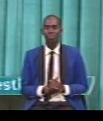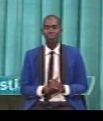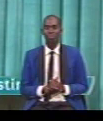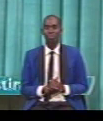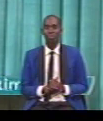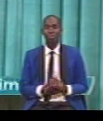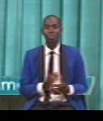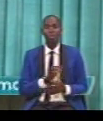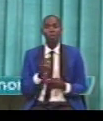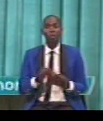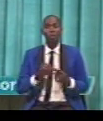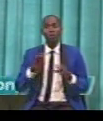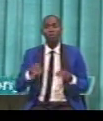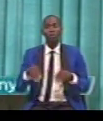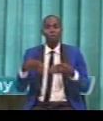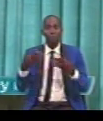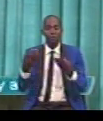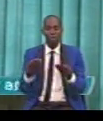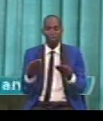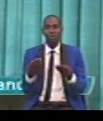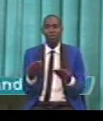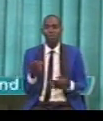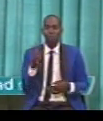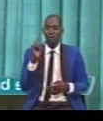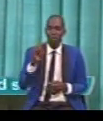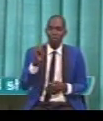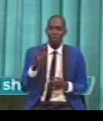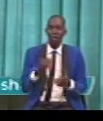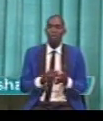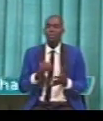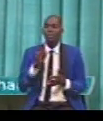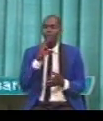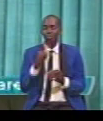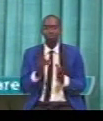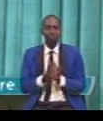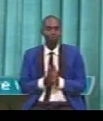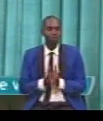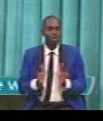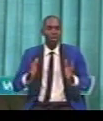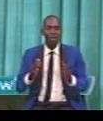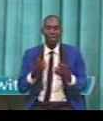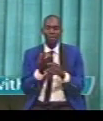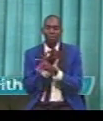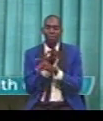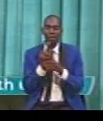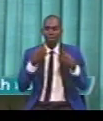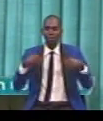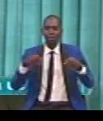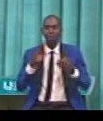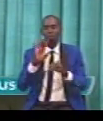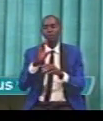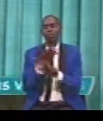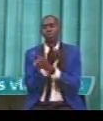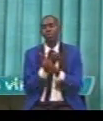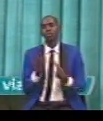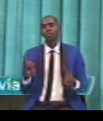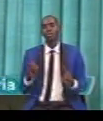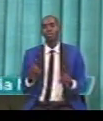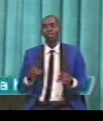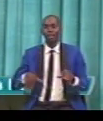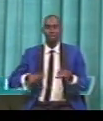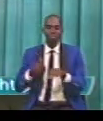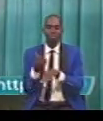When you testify, it is a public announcement of your deliverance and a confirmation of your miracle. Come and